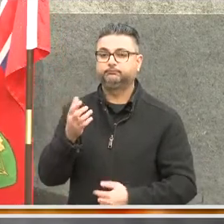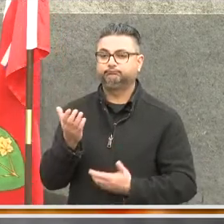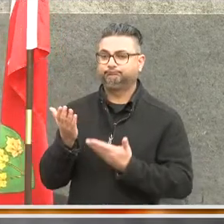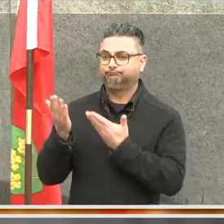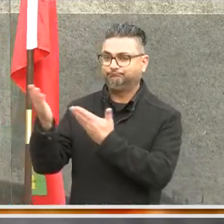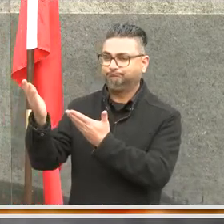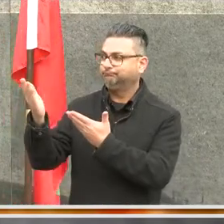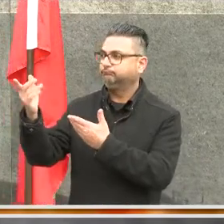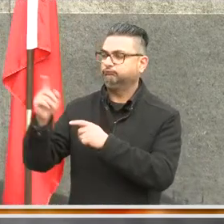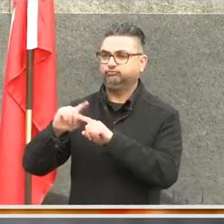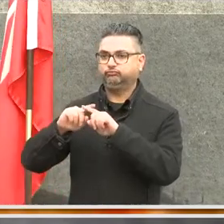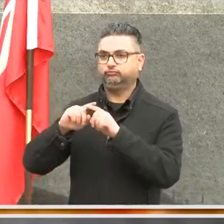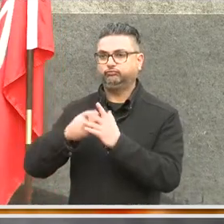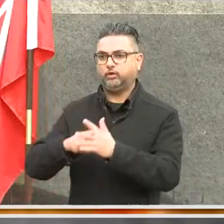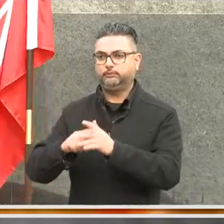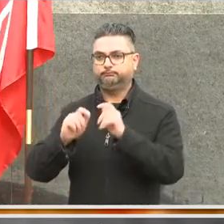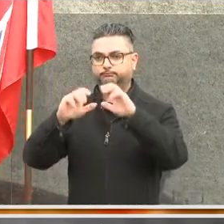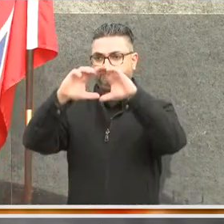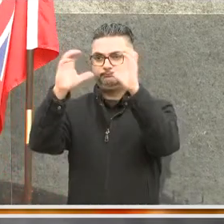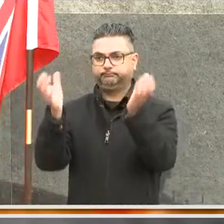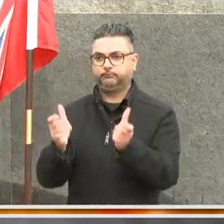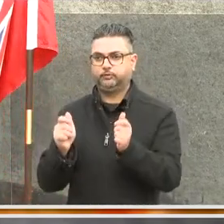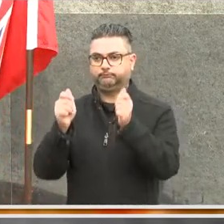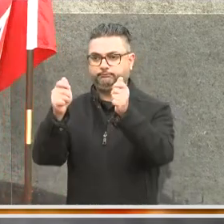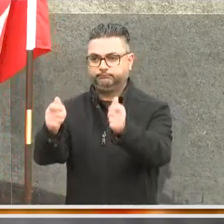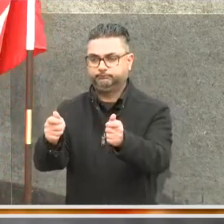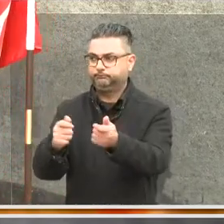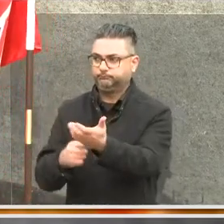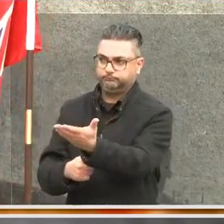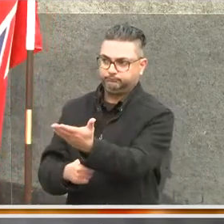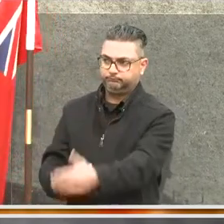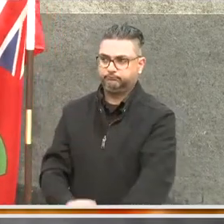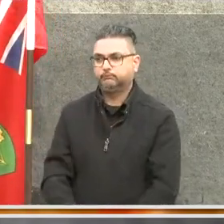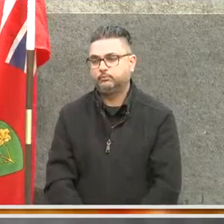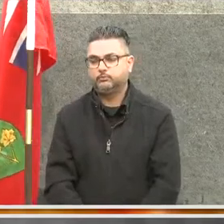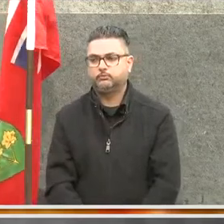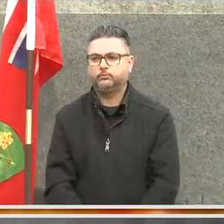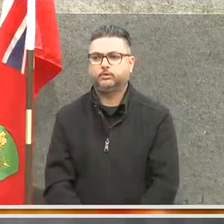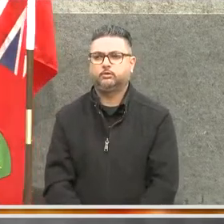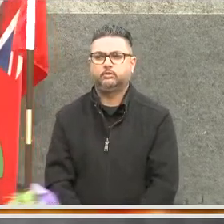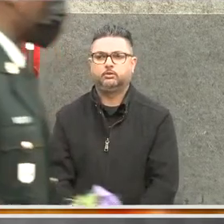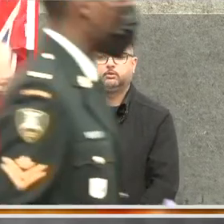Industries, du Patrimoine, du Sport, du Tourisme et de la Culture.